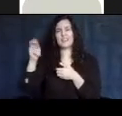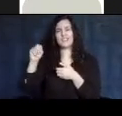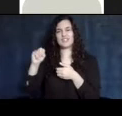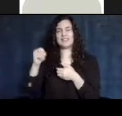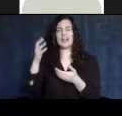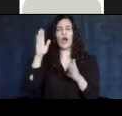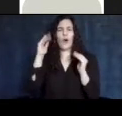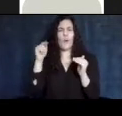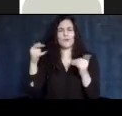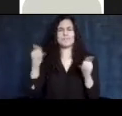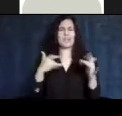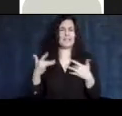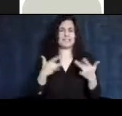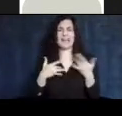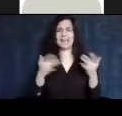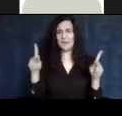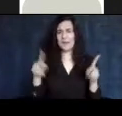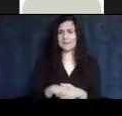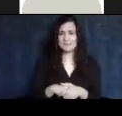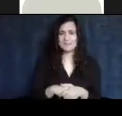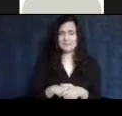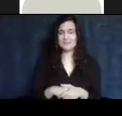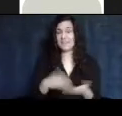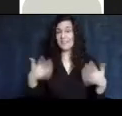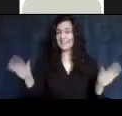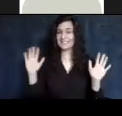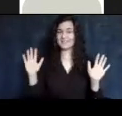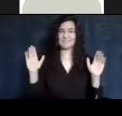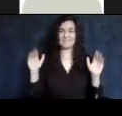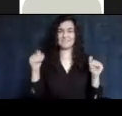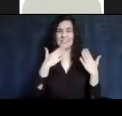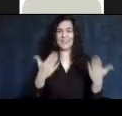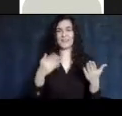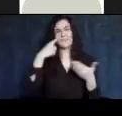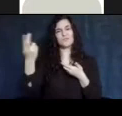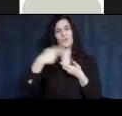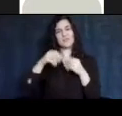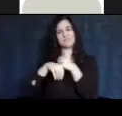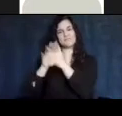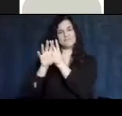keep that excitement, okay? And that's it. All right. Thank you guys for joining.